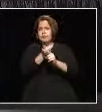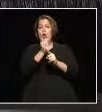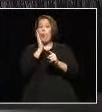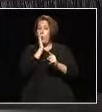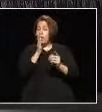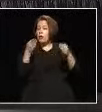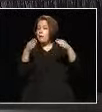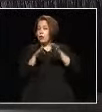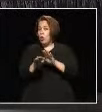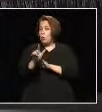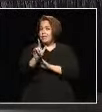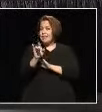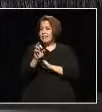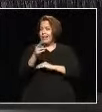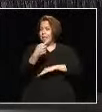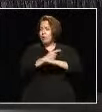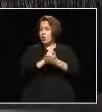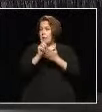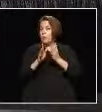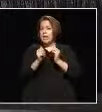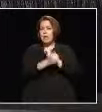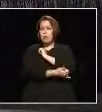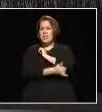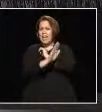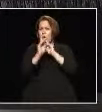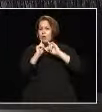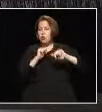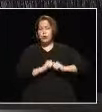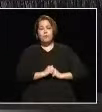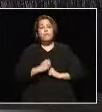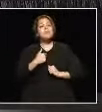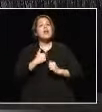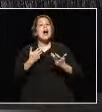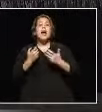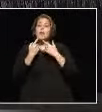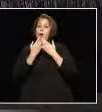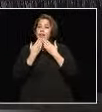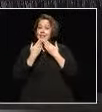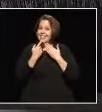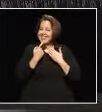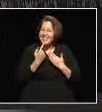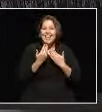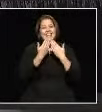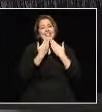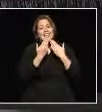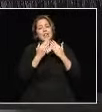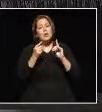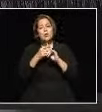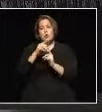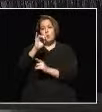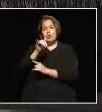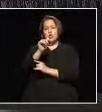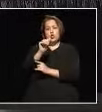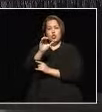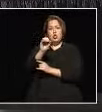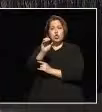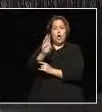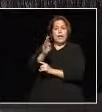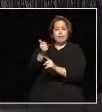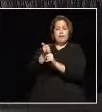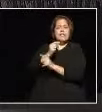Labor Day weekend as well, in accordance with the county's orders as well. I do want to say thank you to Jacob.